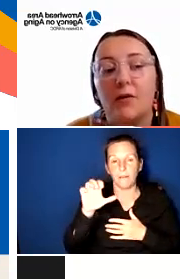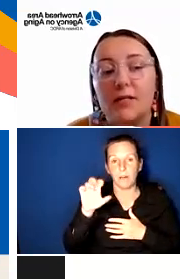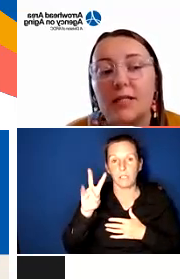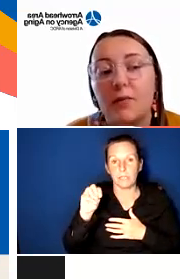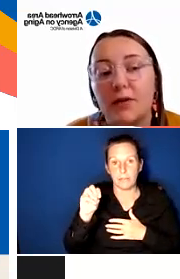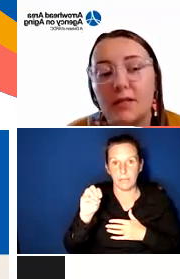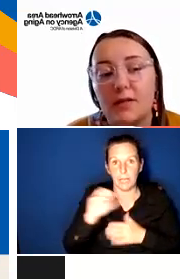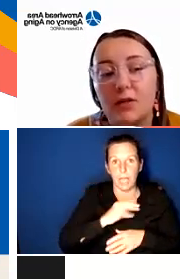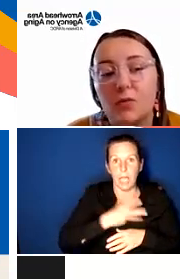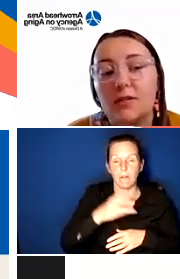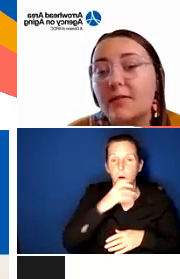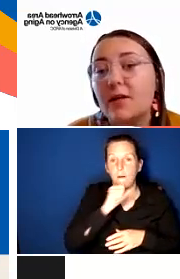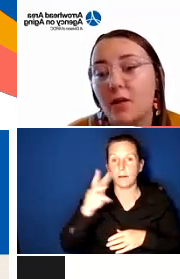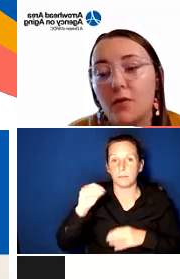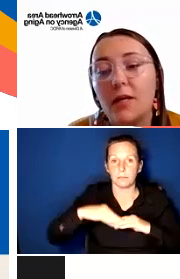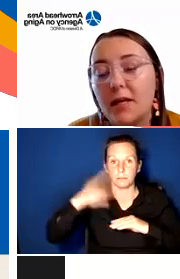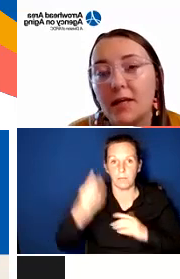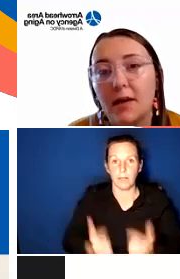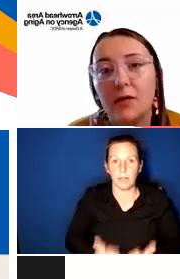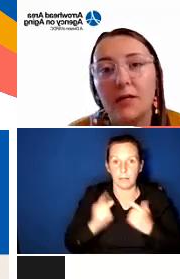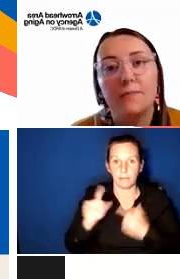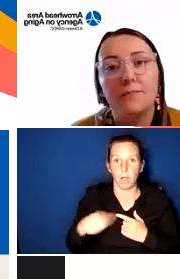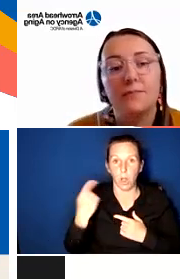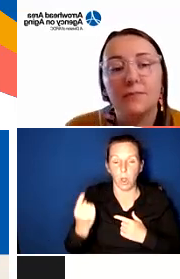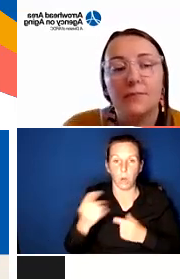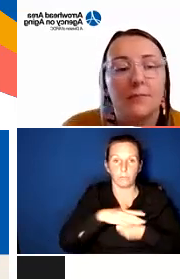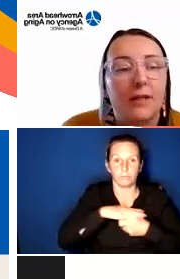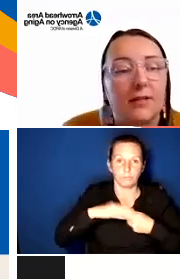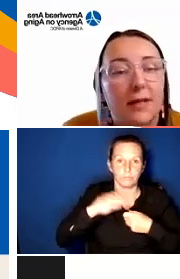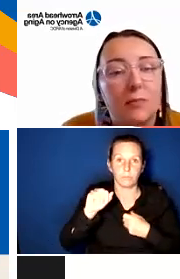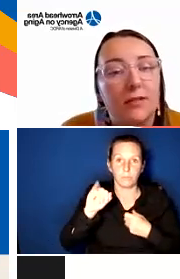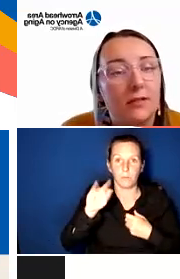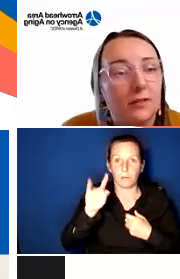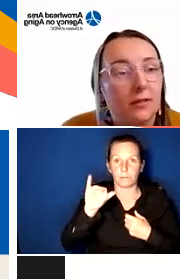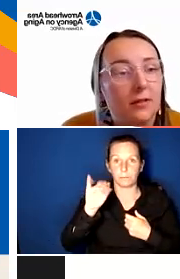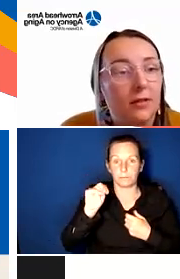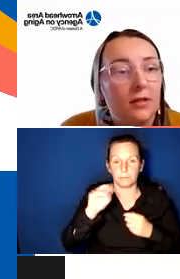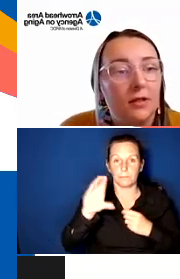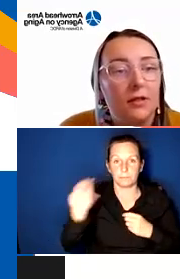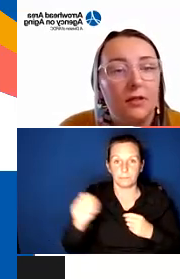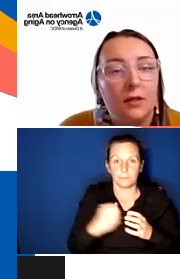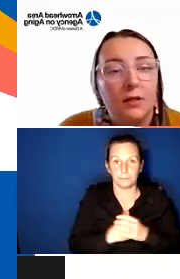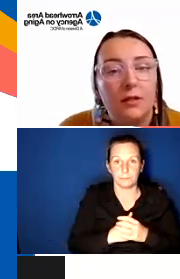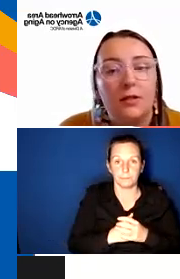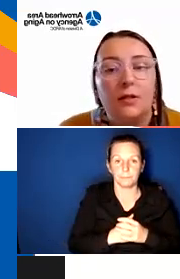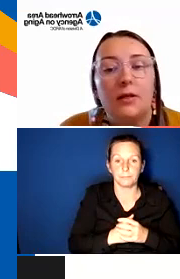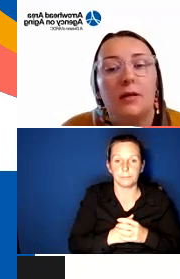1,570 of our 60 plus individuals living alone in Aiken County. Next slide, please.